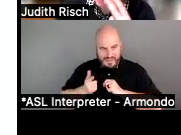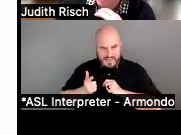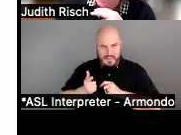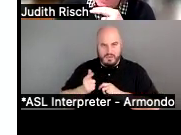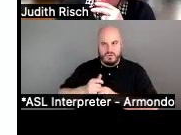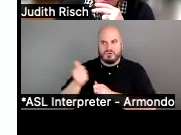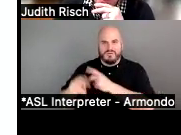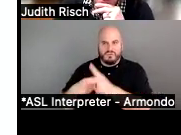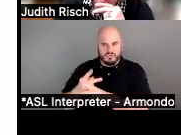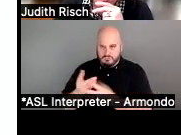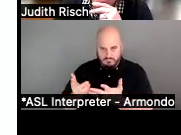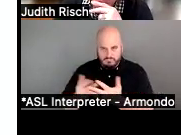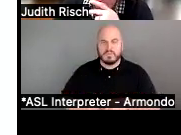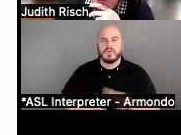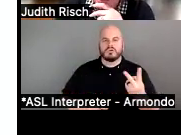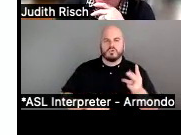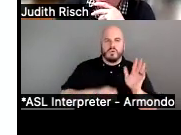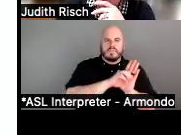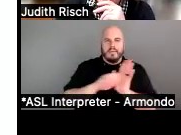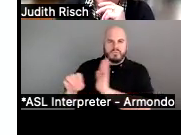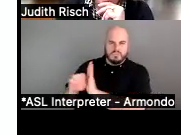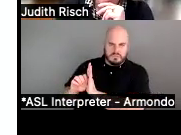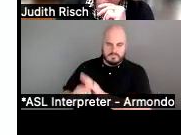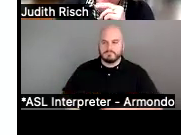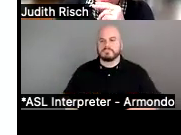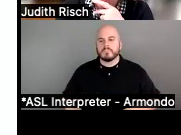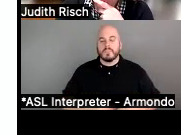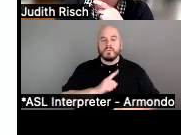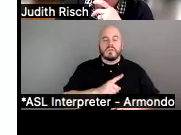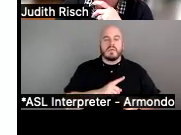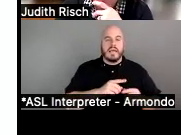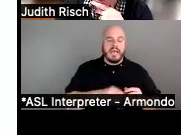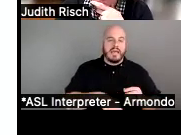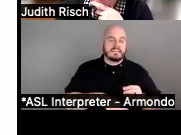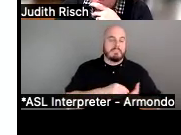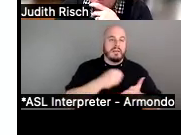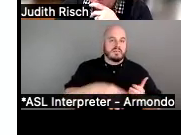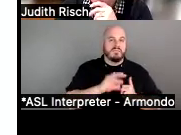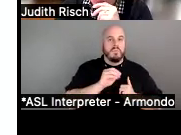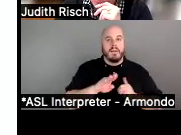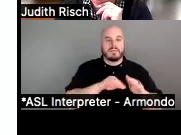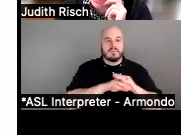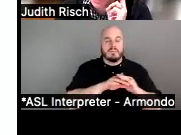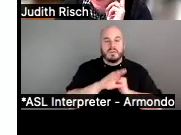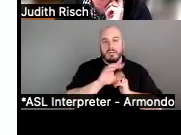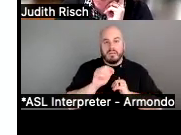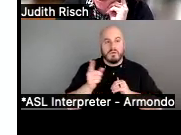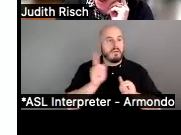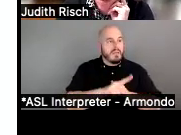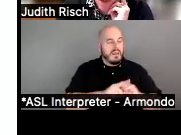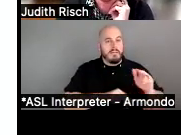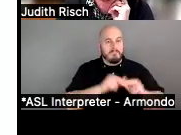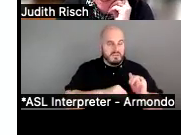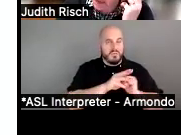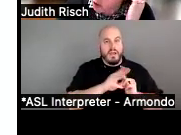two examples. There's a really expensive web accessibility company that'll come in and build you a website where they